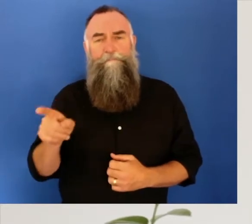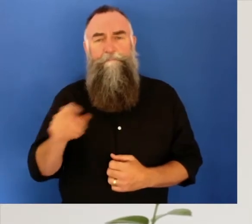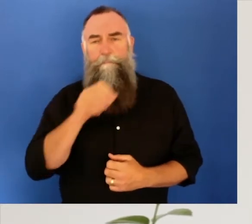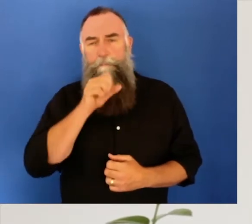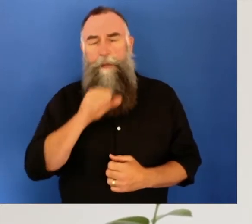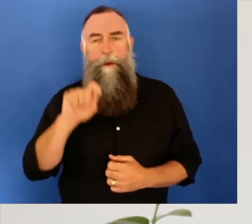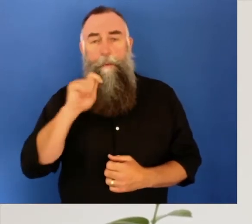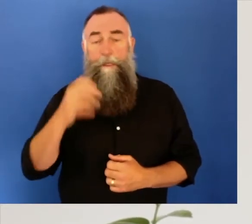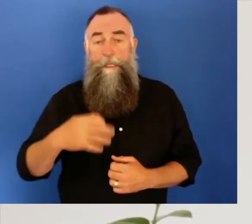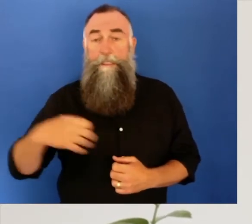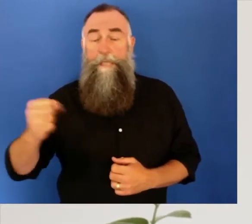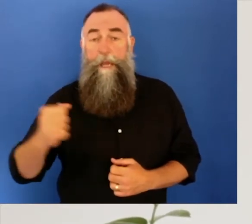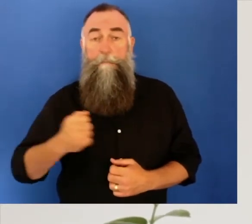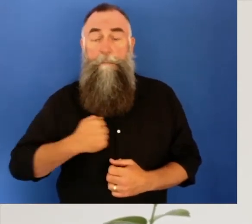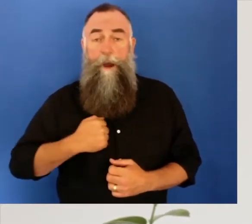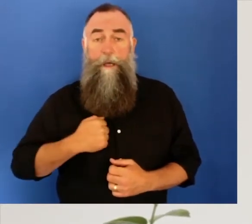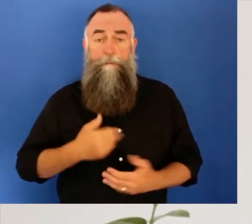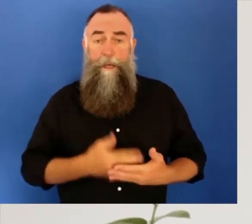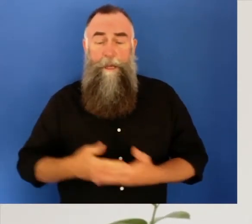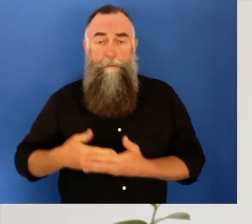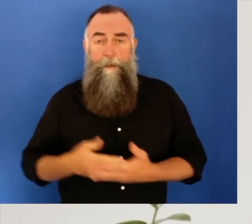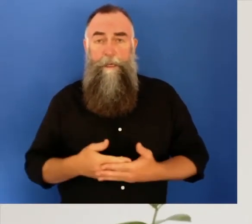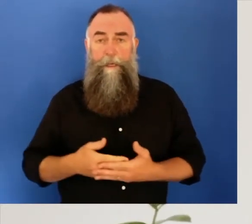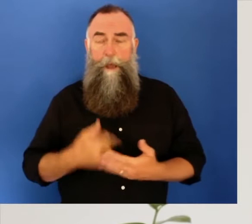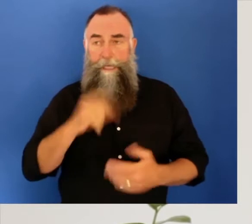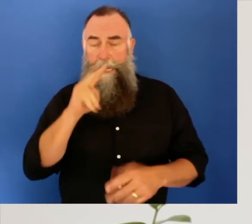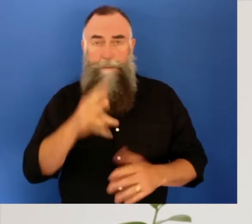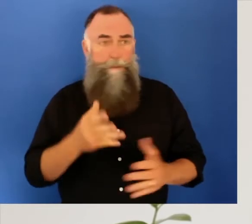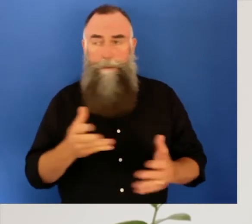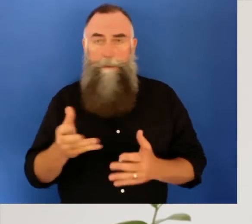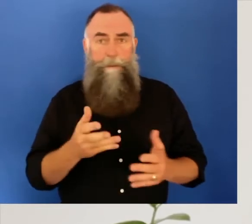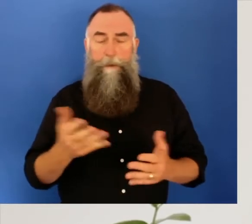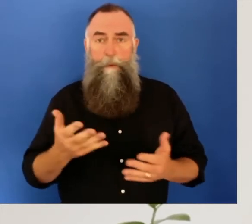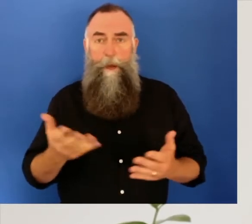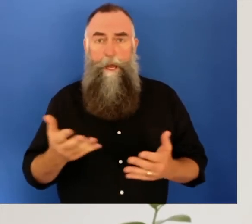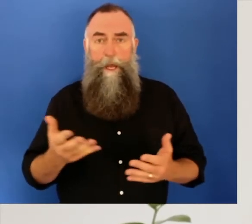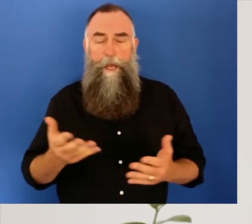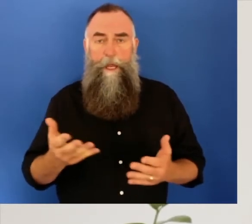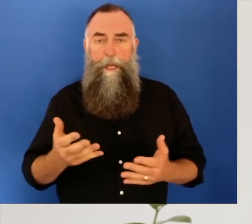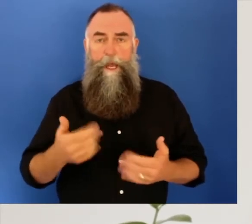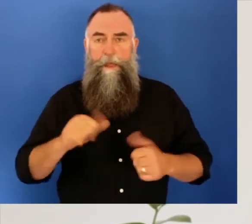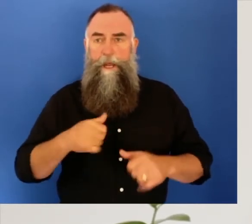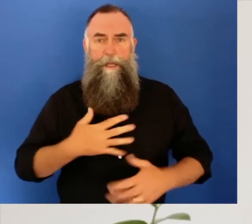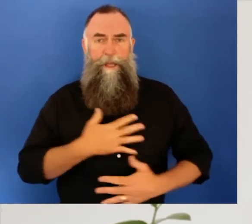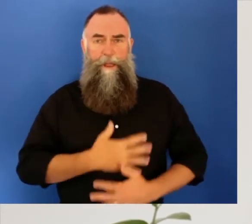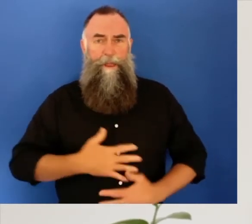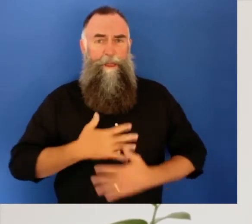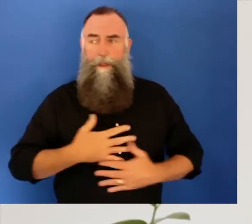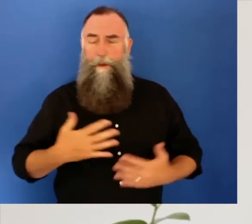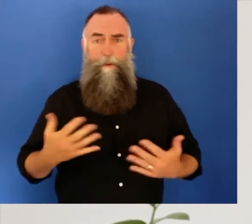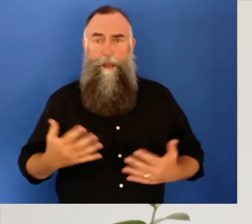He would take my child in and out of my sight at handovers in parks, leaving